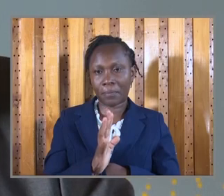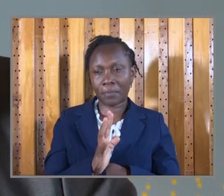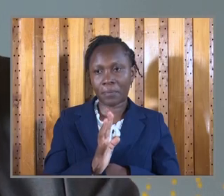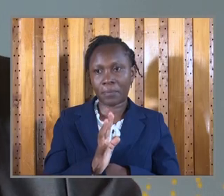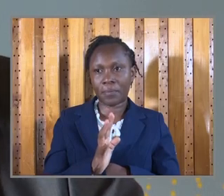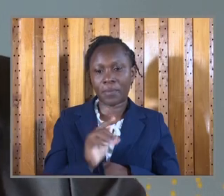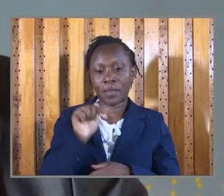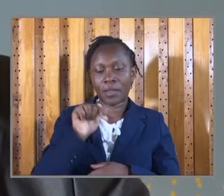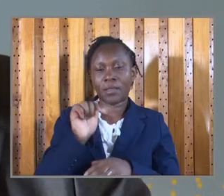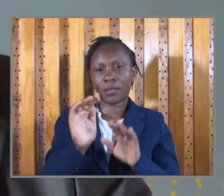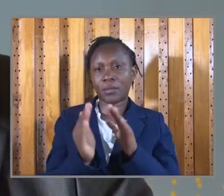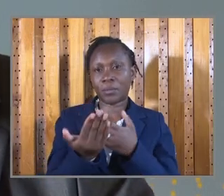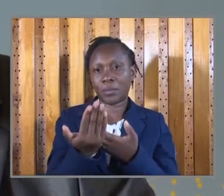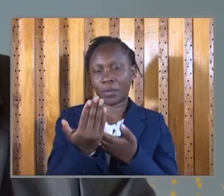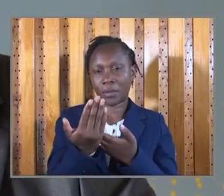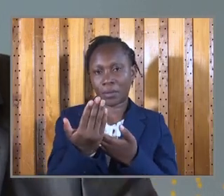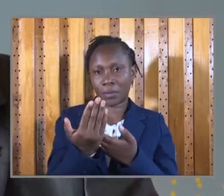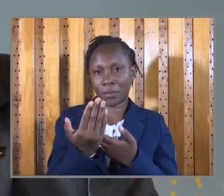this morning,